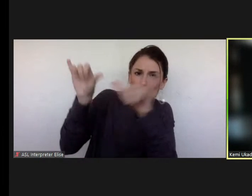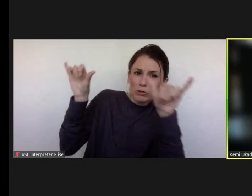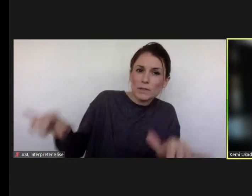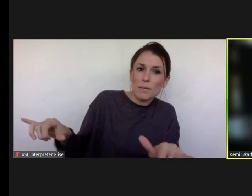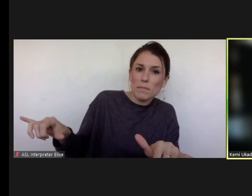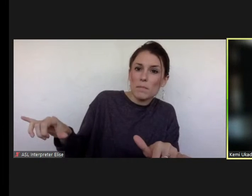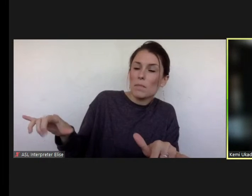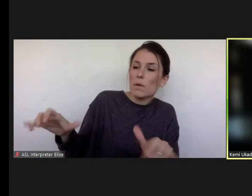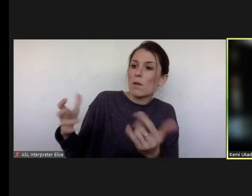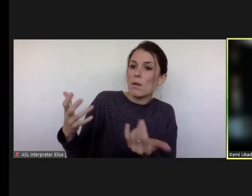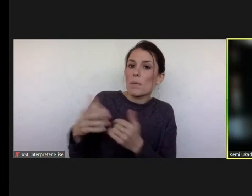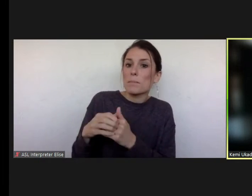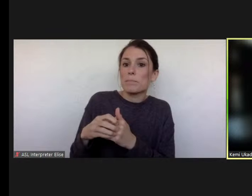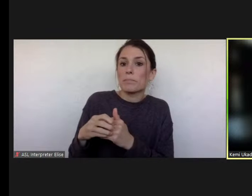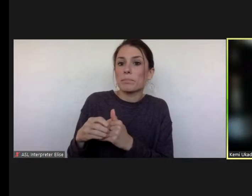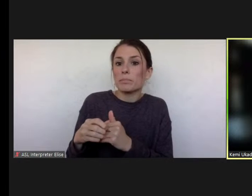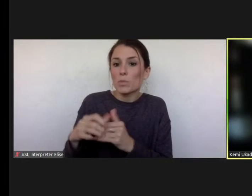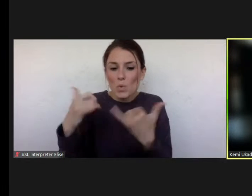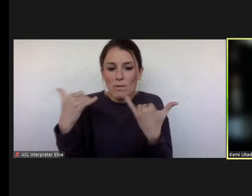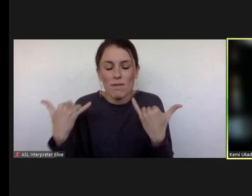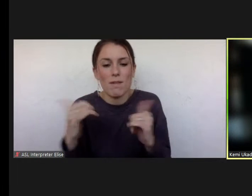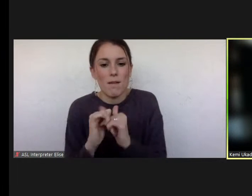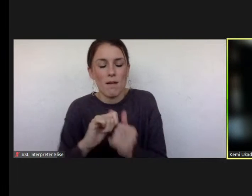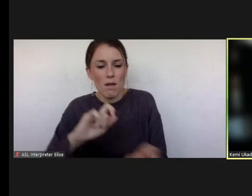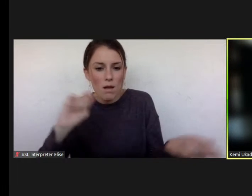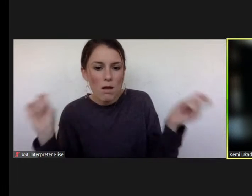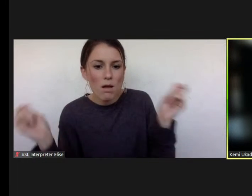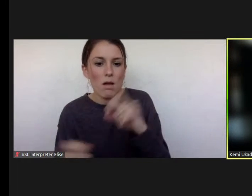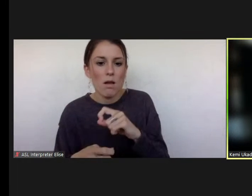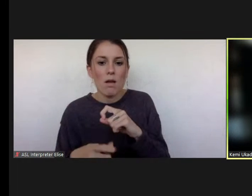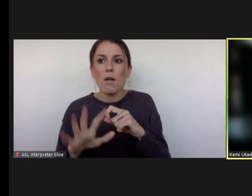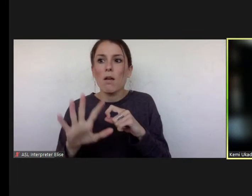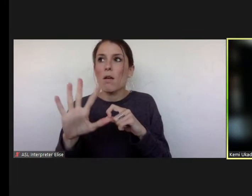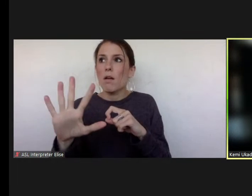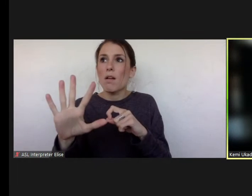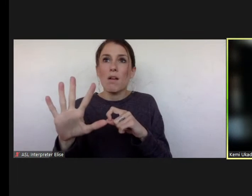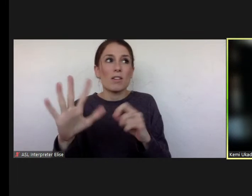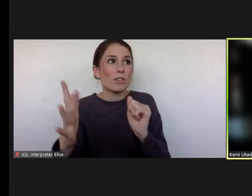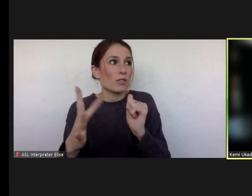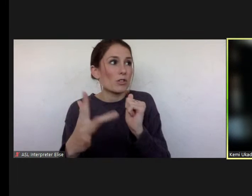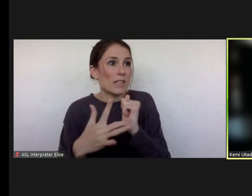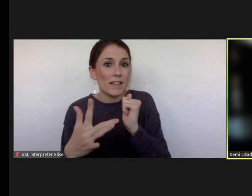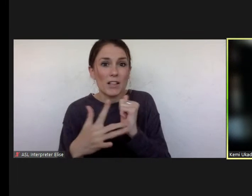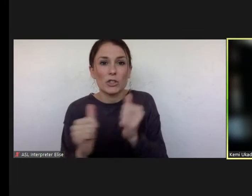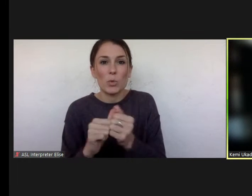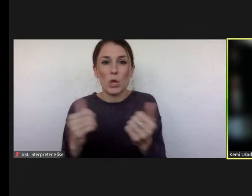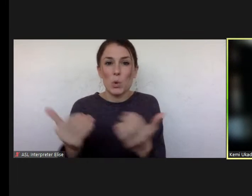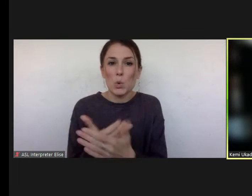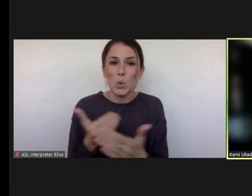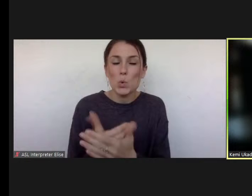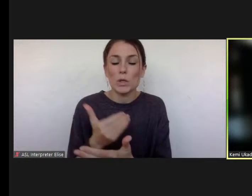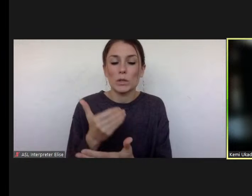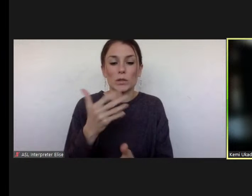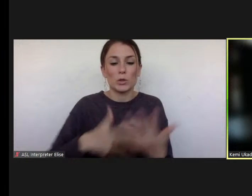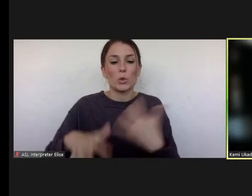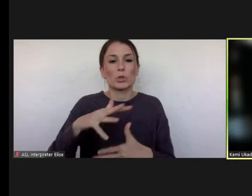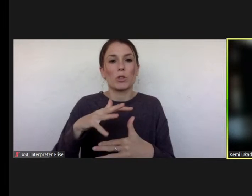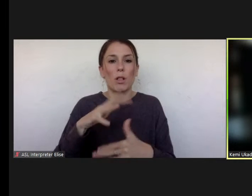yielding in a remixing and reframing of the creation of technology made with new social